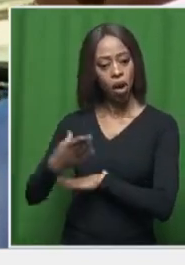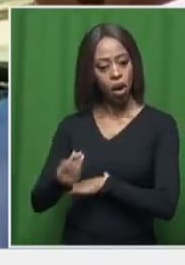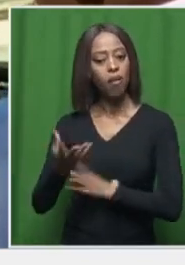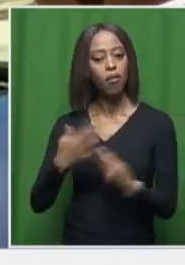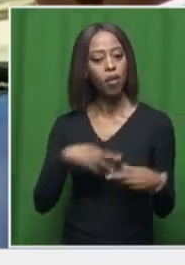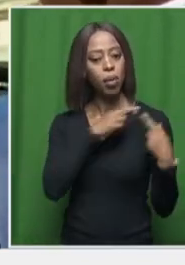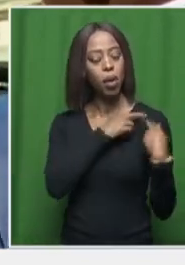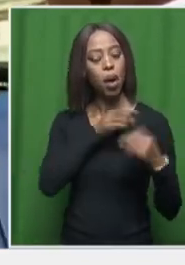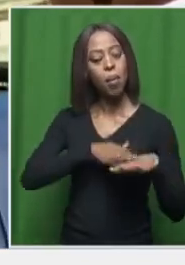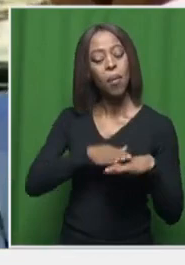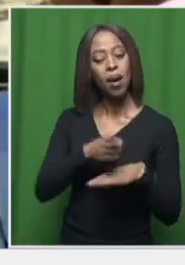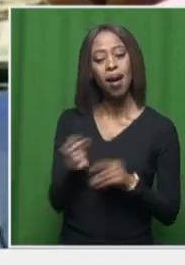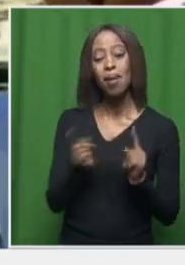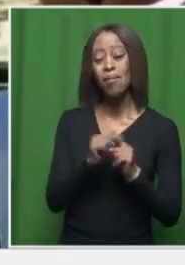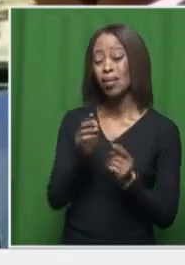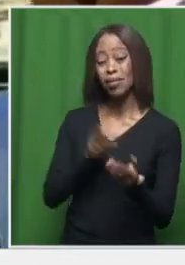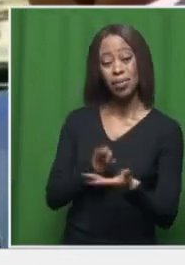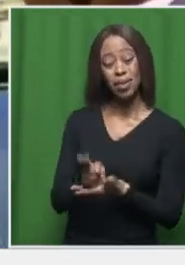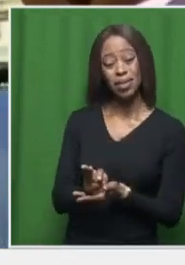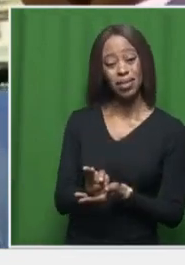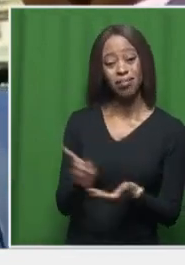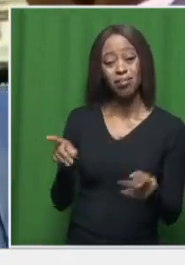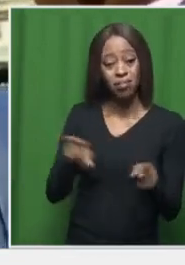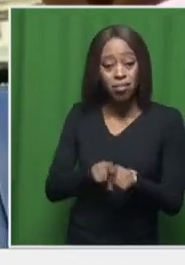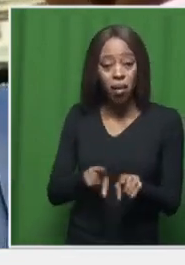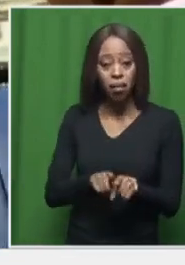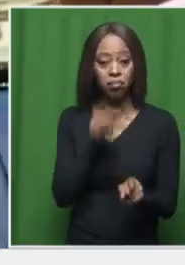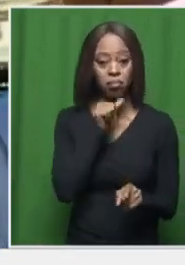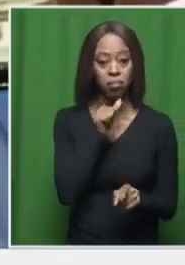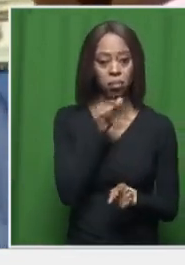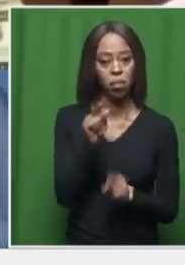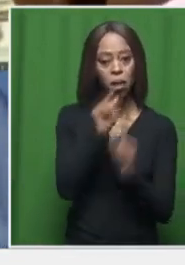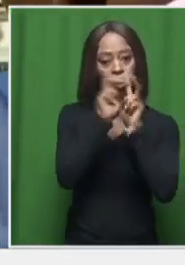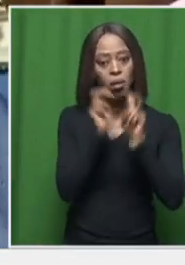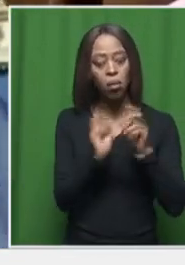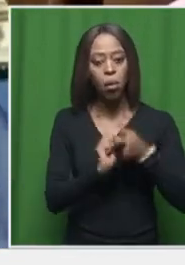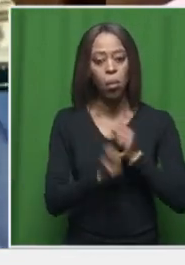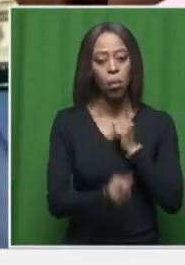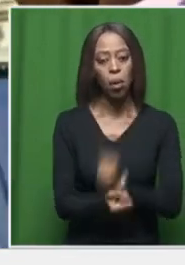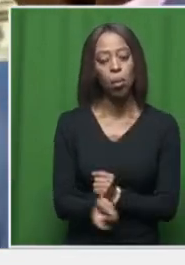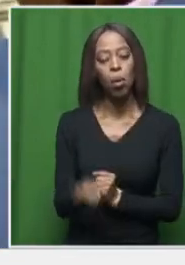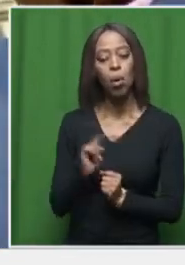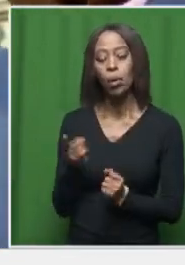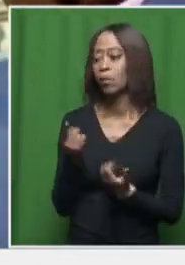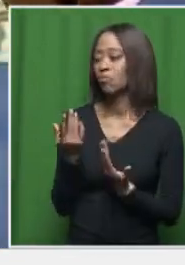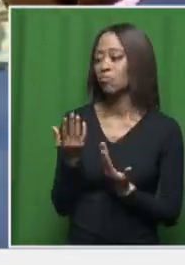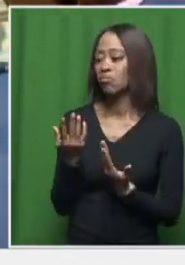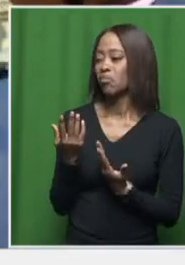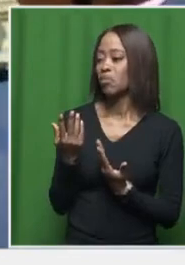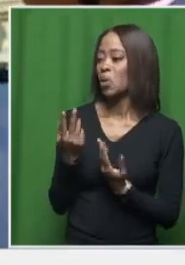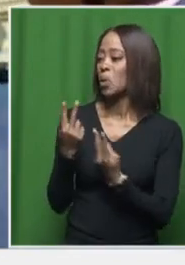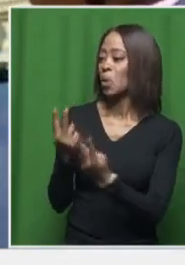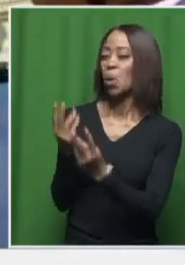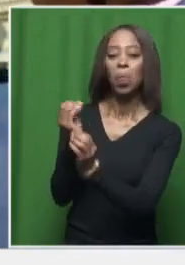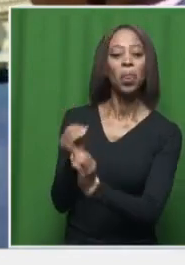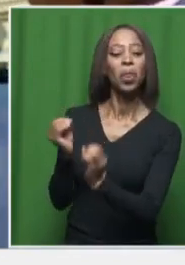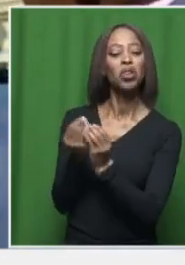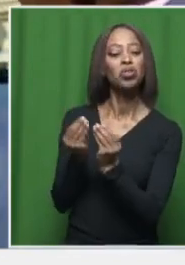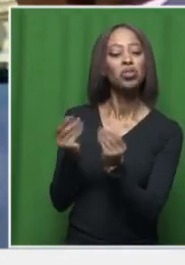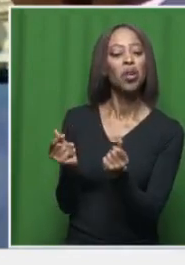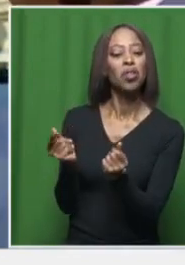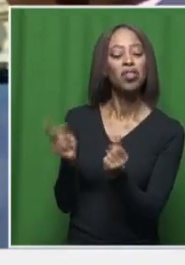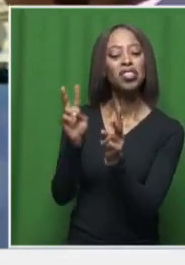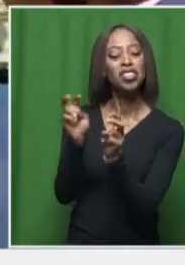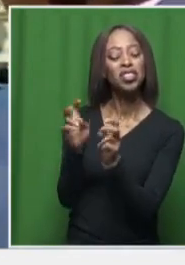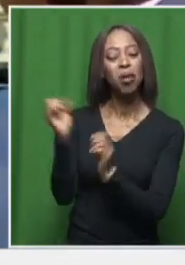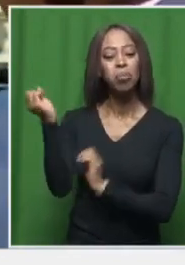And Samkele, the reality is that even in the midst of this energy crisis, we are yet to see the president address the nation,